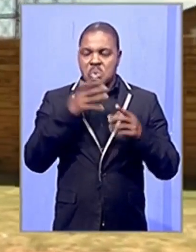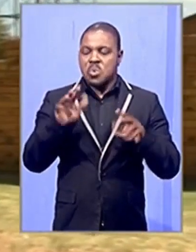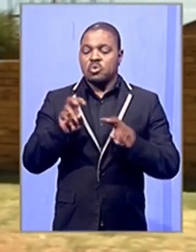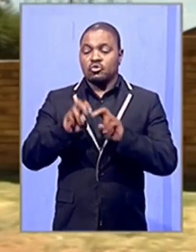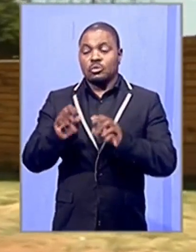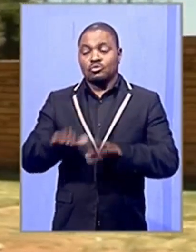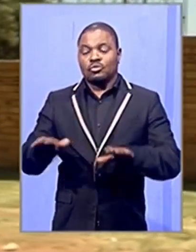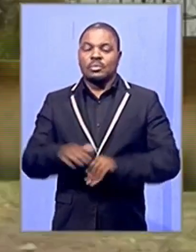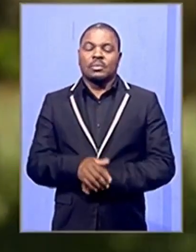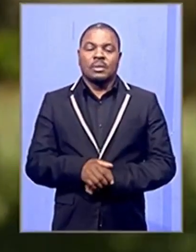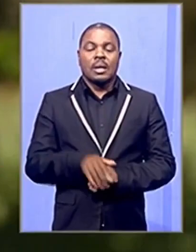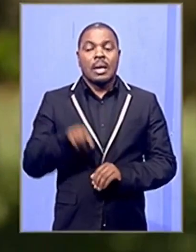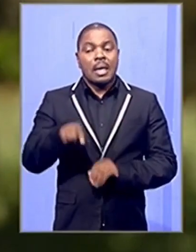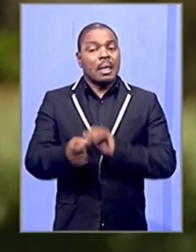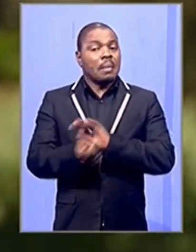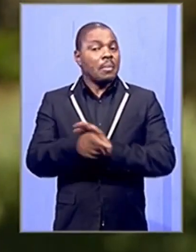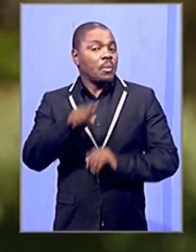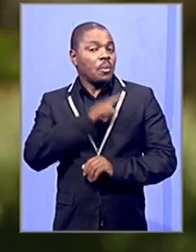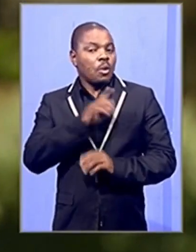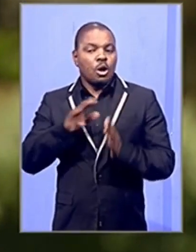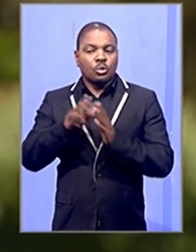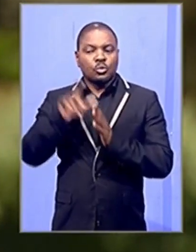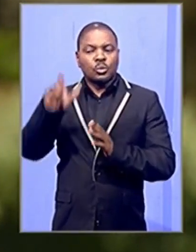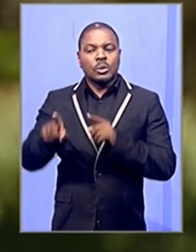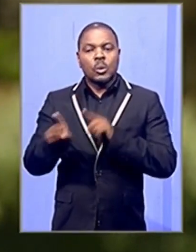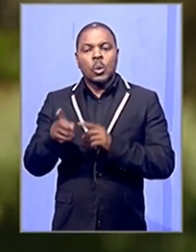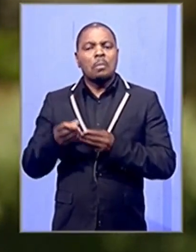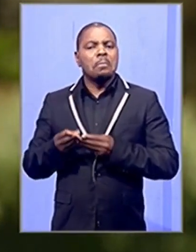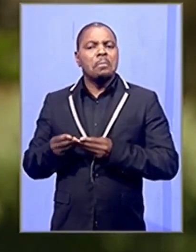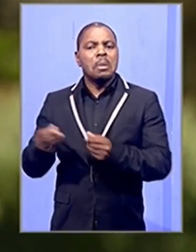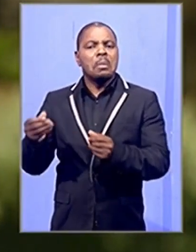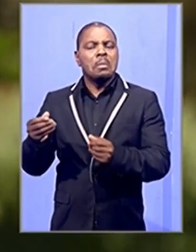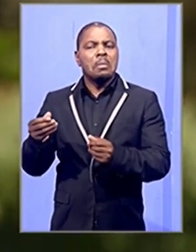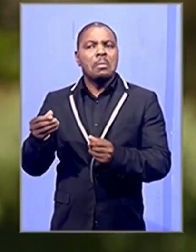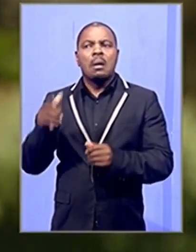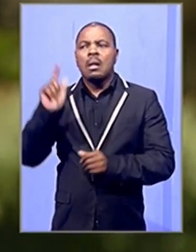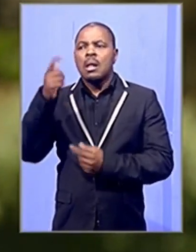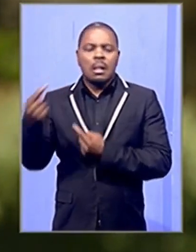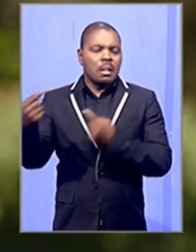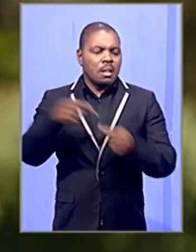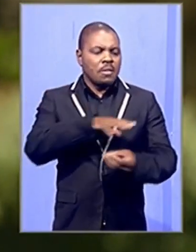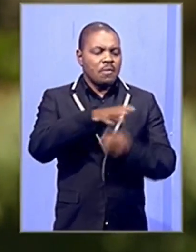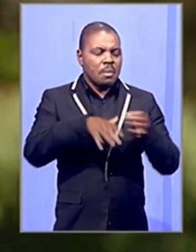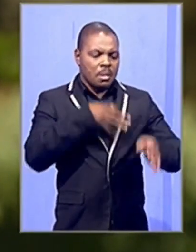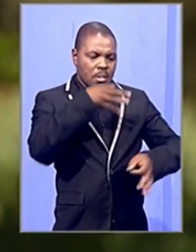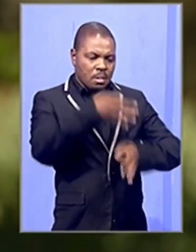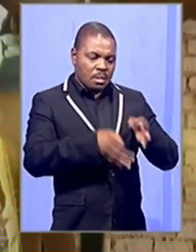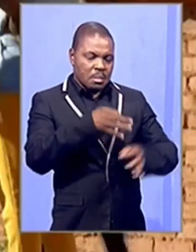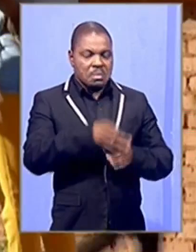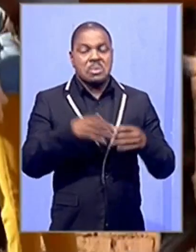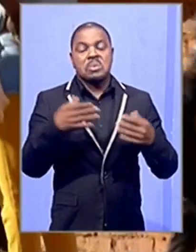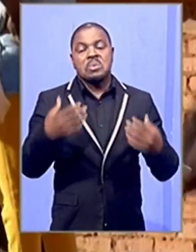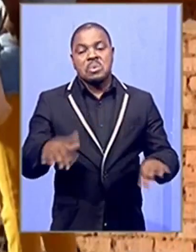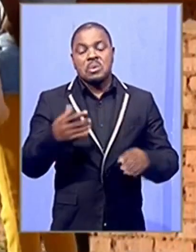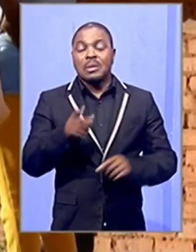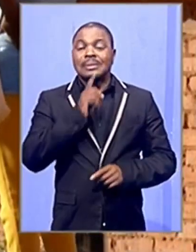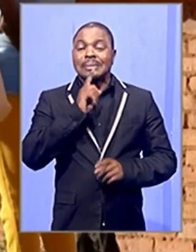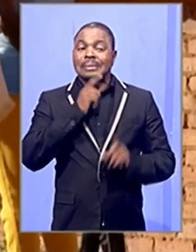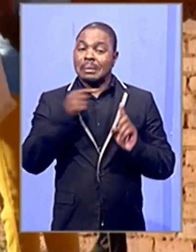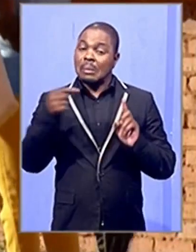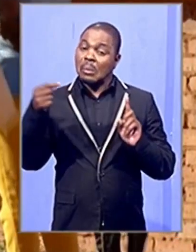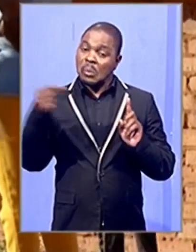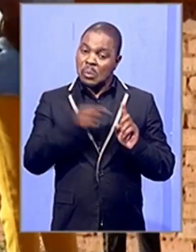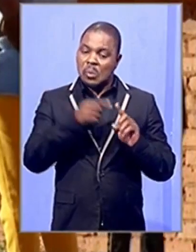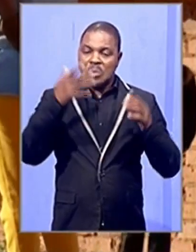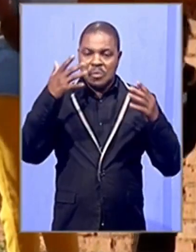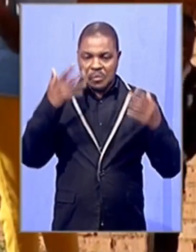Seno se tla morago ga gore mongwe wa barutwana yo ntseng a nyeletse a gagamatse ba lelapa fa ba bolelela gore morutwana yo